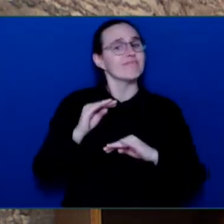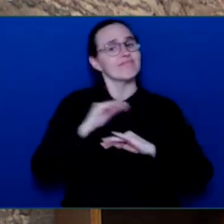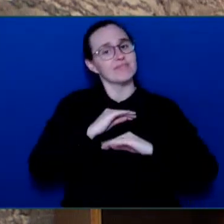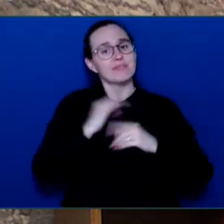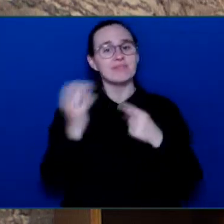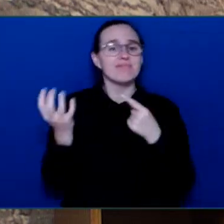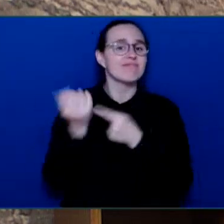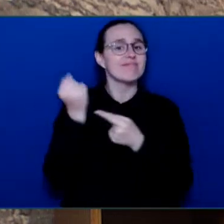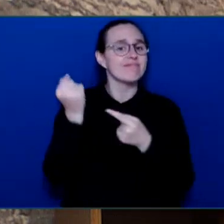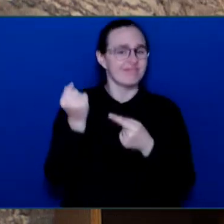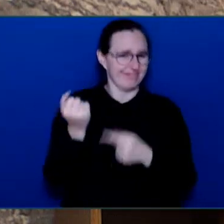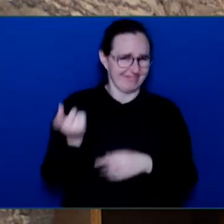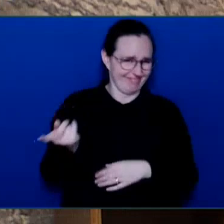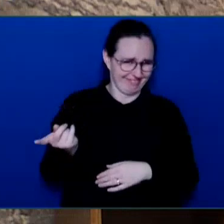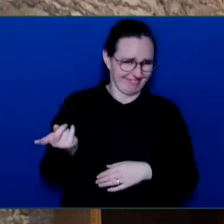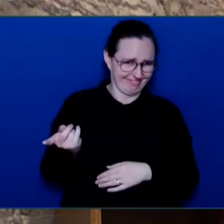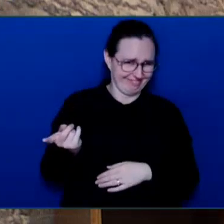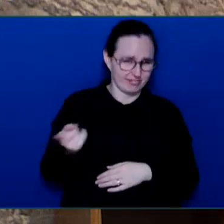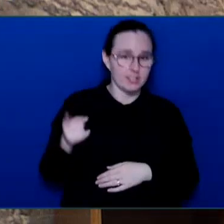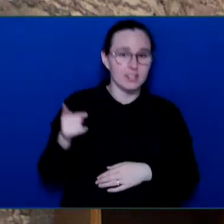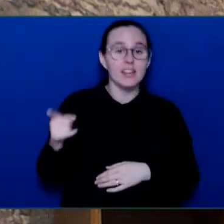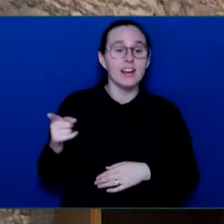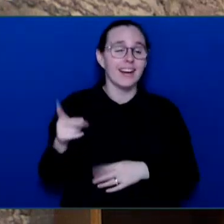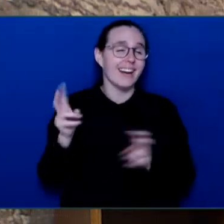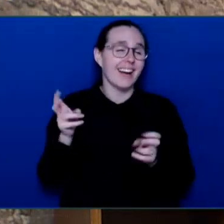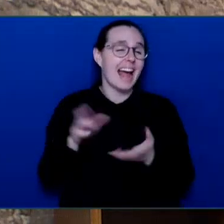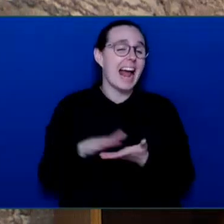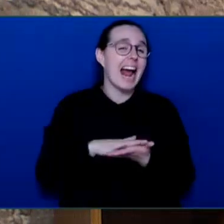least the Canucks are hitting their goals.